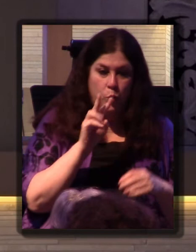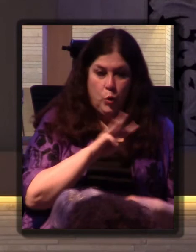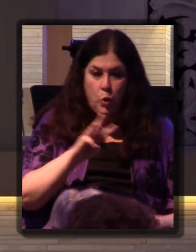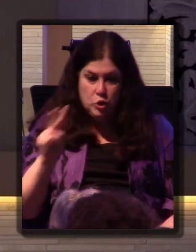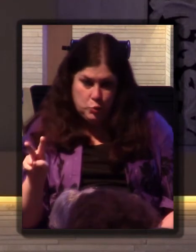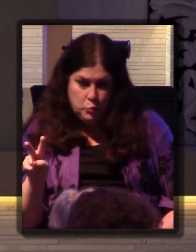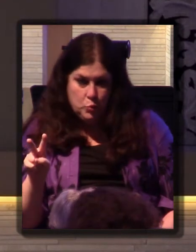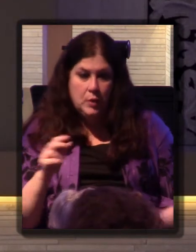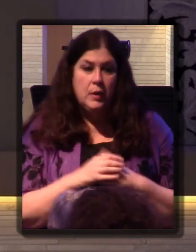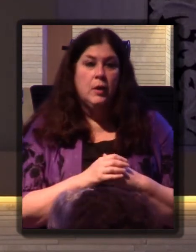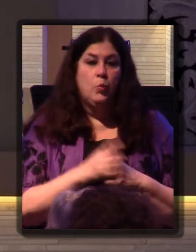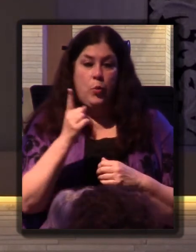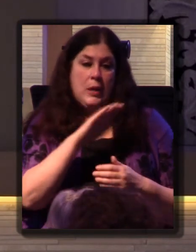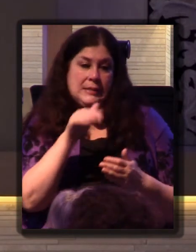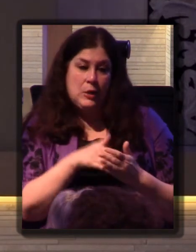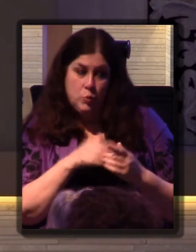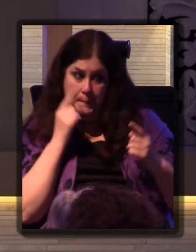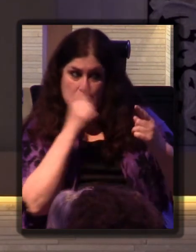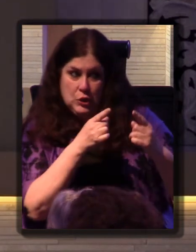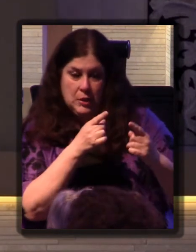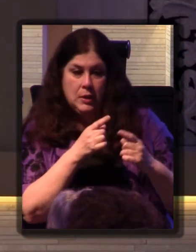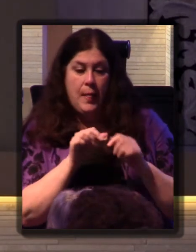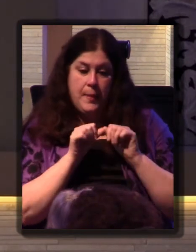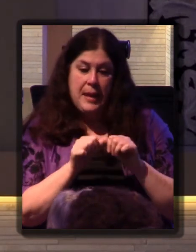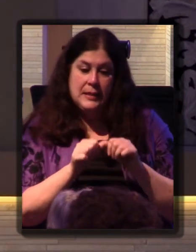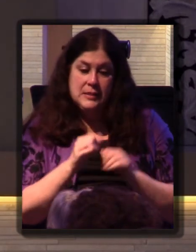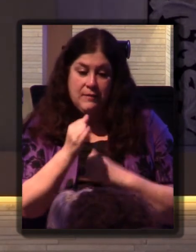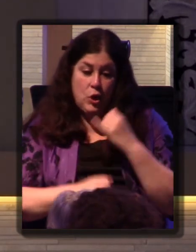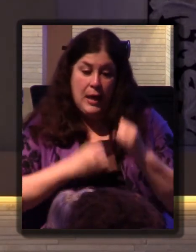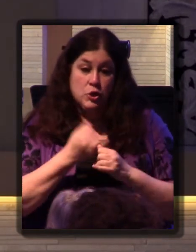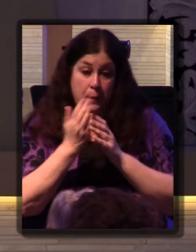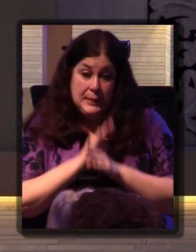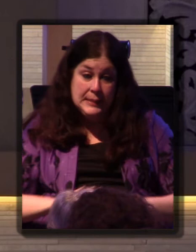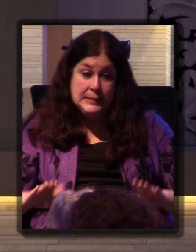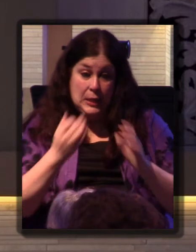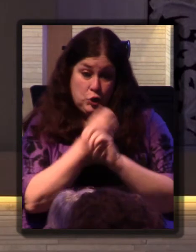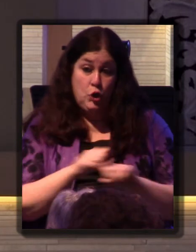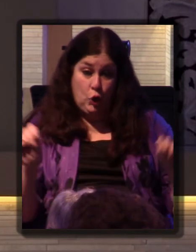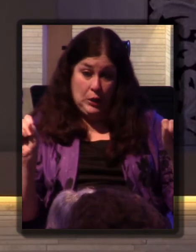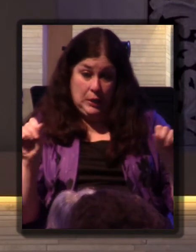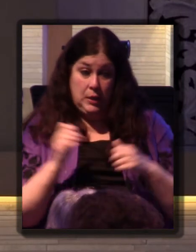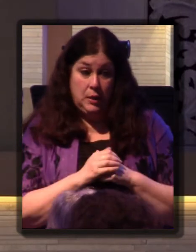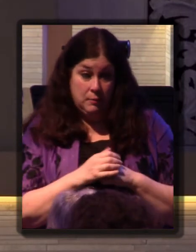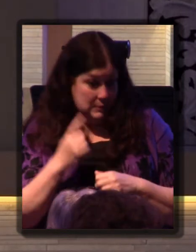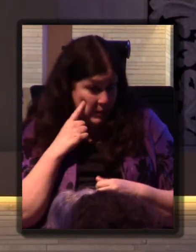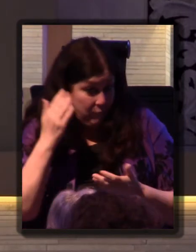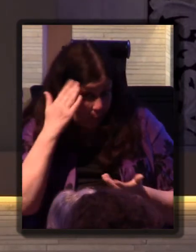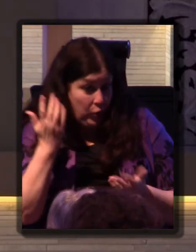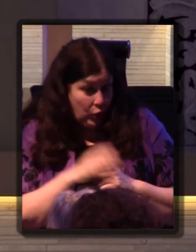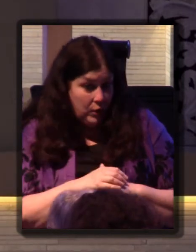following the devastation of the Second World War with one central mission: the maintenance of international peace and